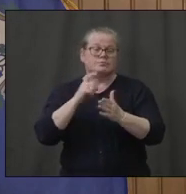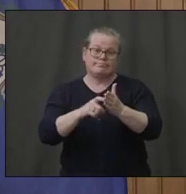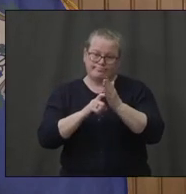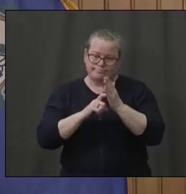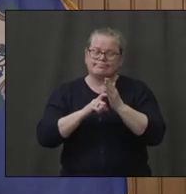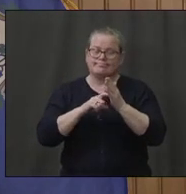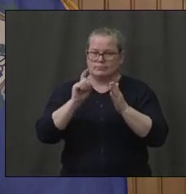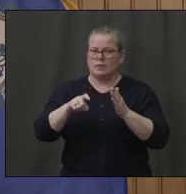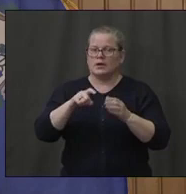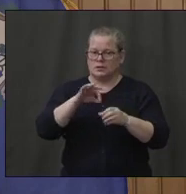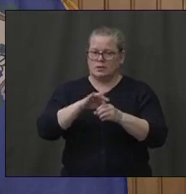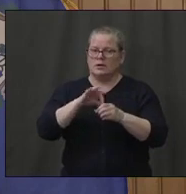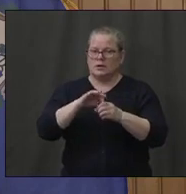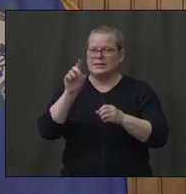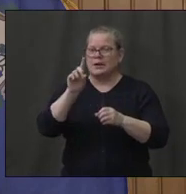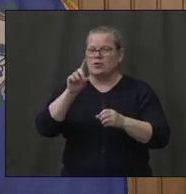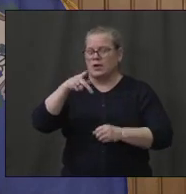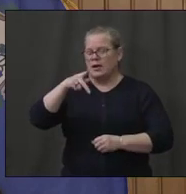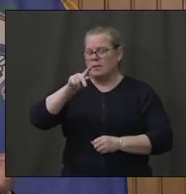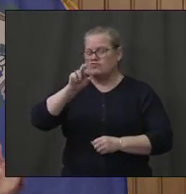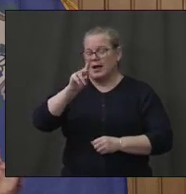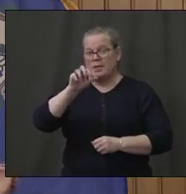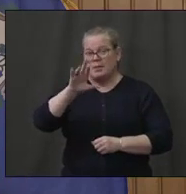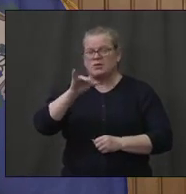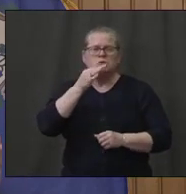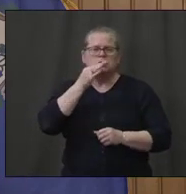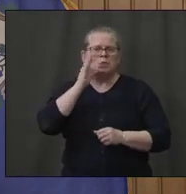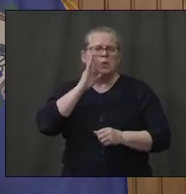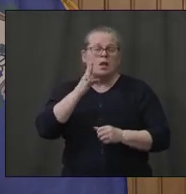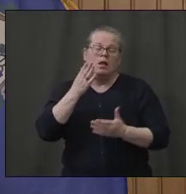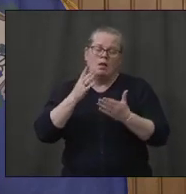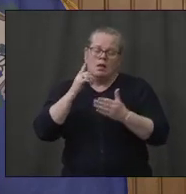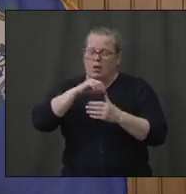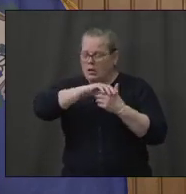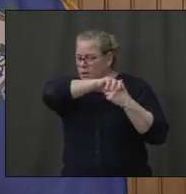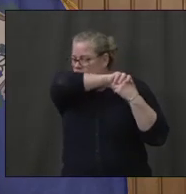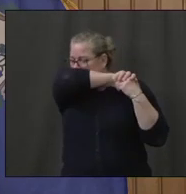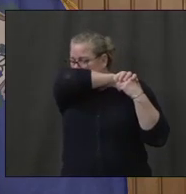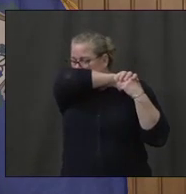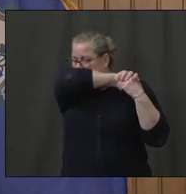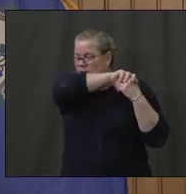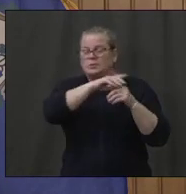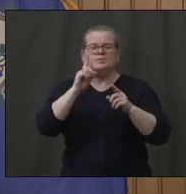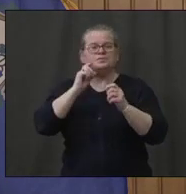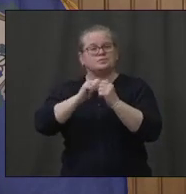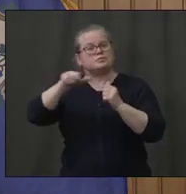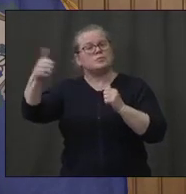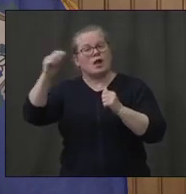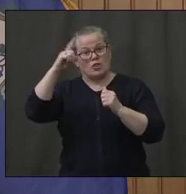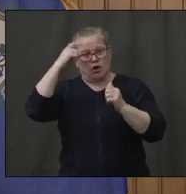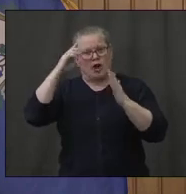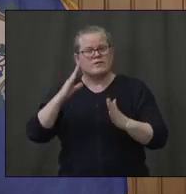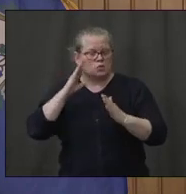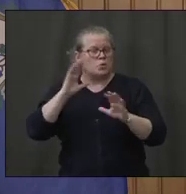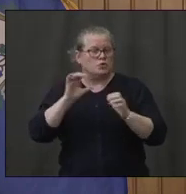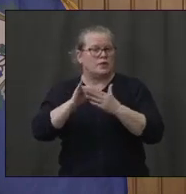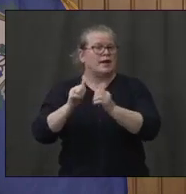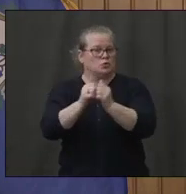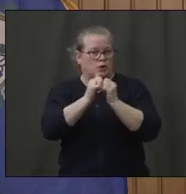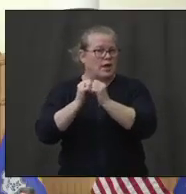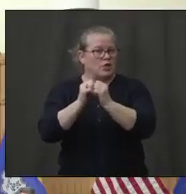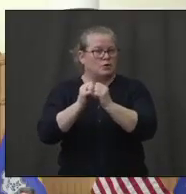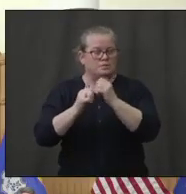So we're going to work through that pretty soon. I'll probably do it with all my fellow governors because we're all about on the same date now. And I'll